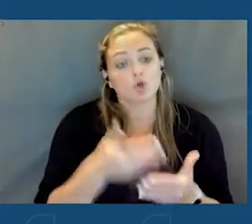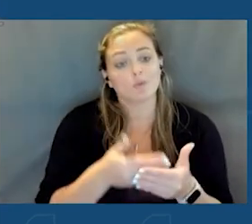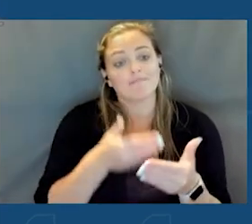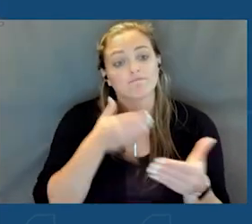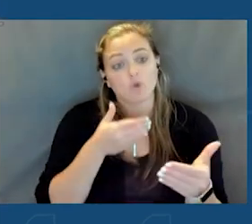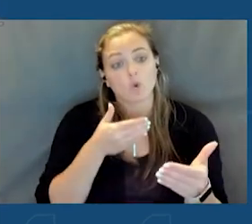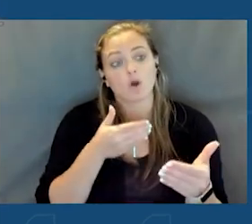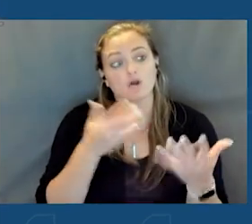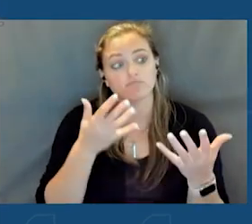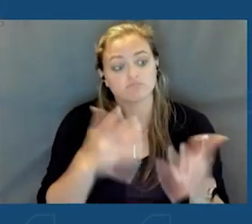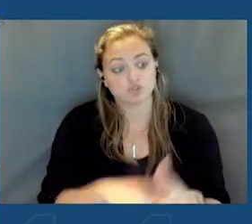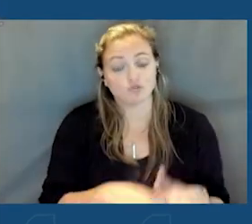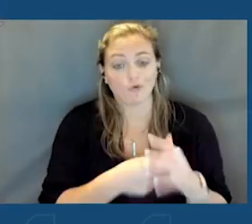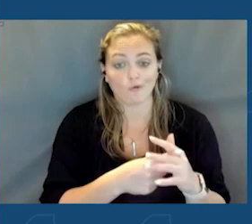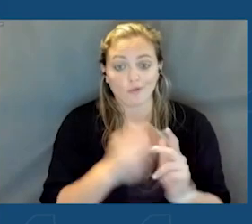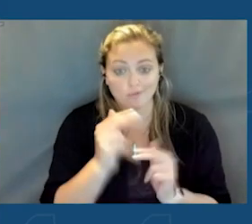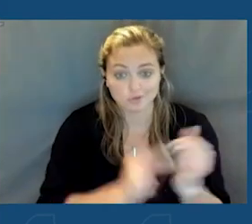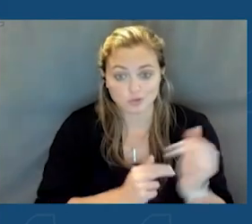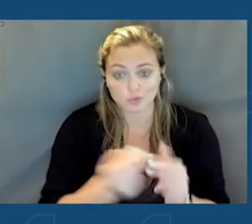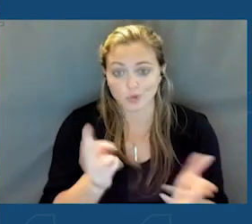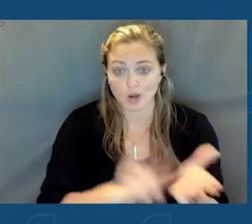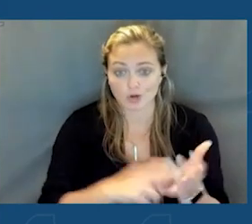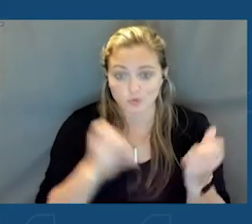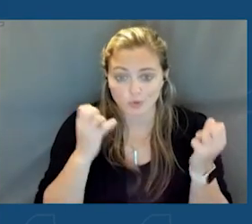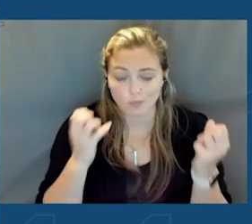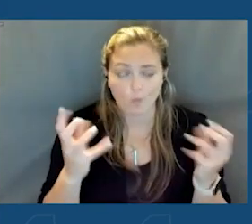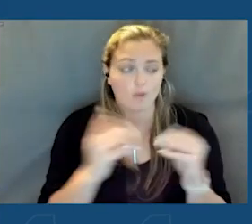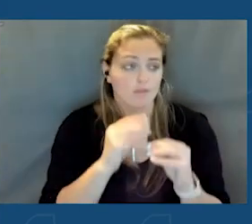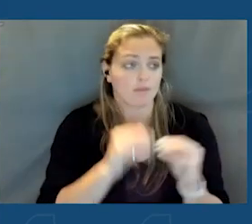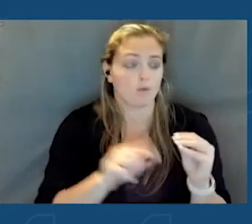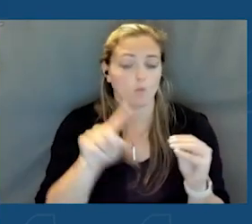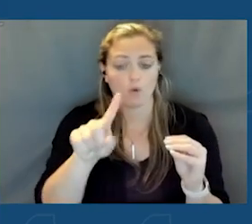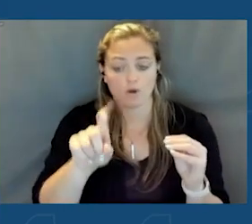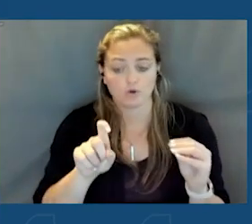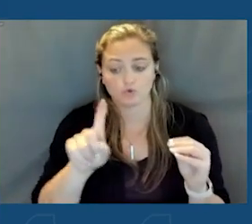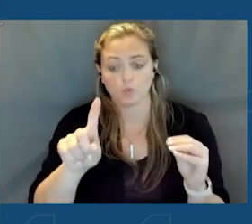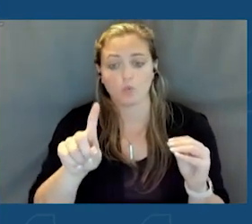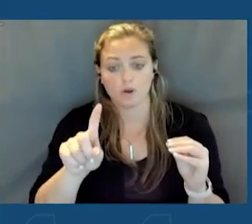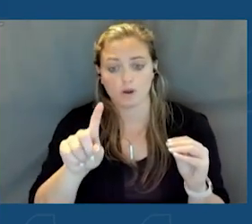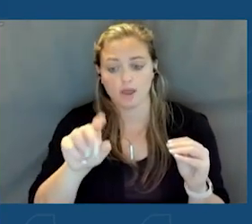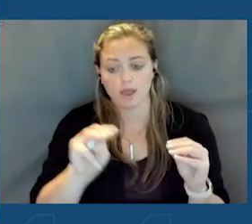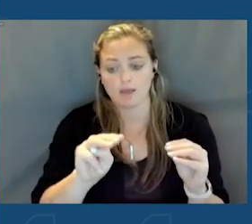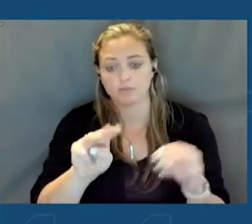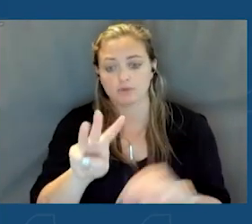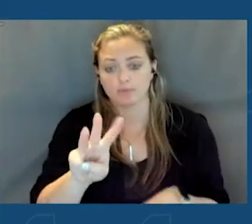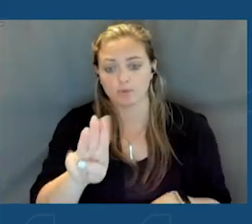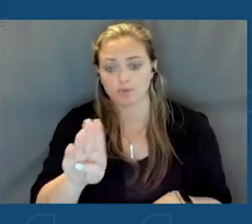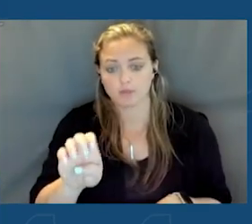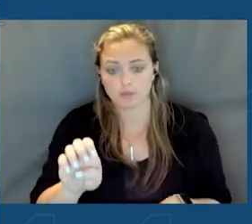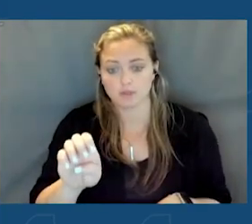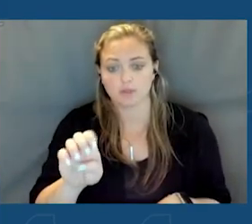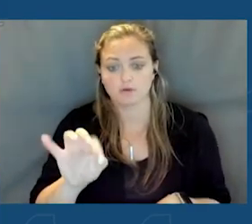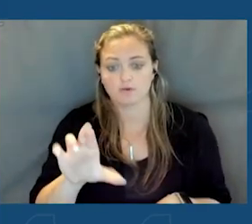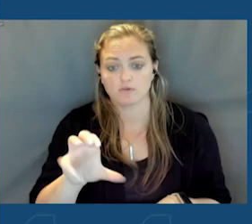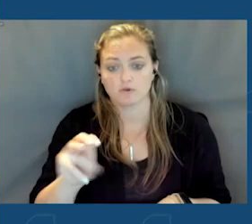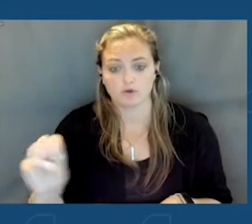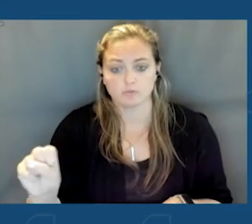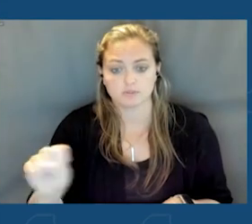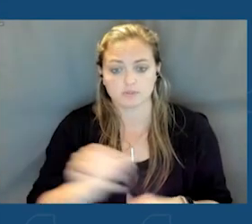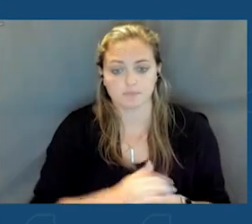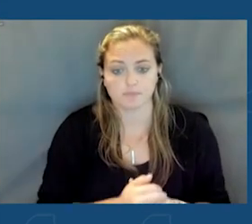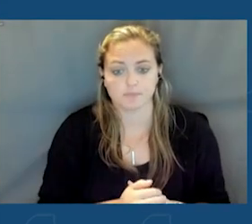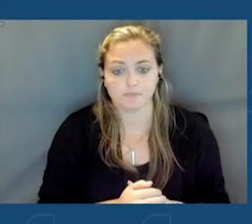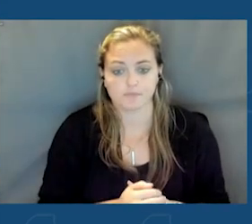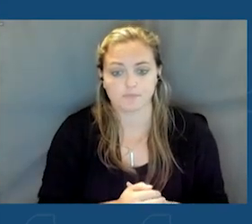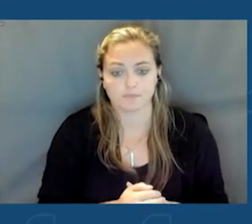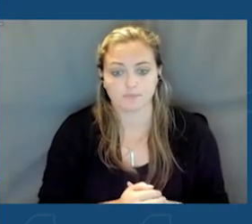we contracted with over 101 MWBE firms, many of whom are from